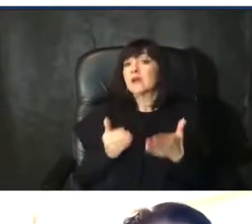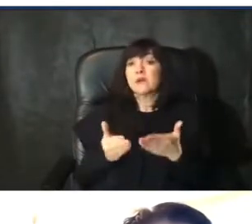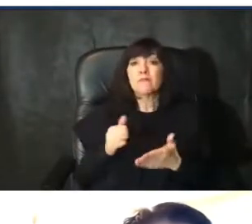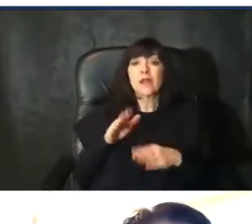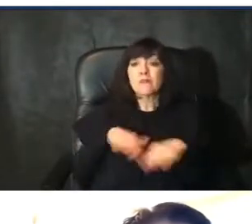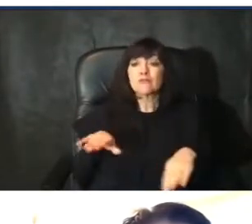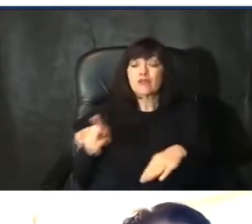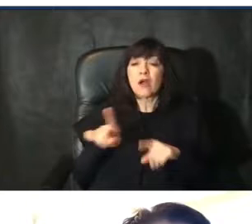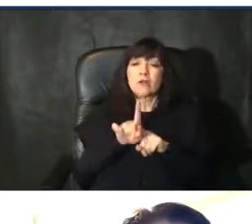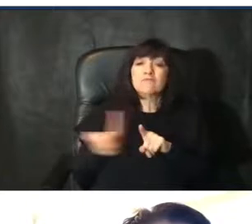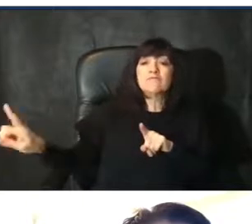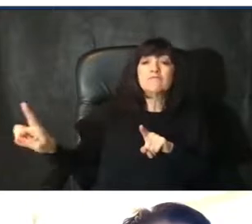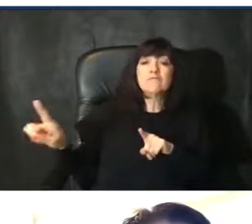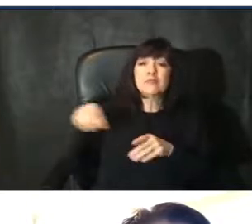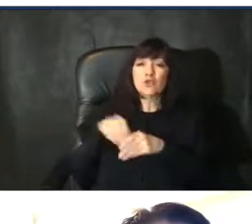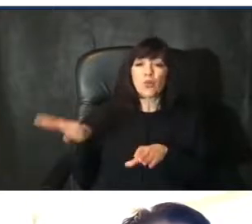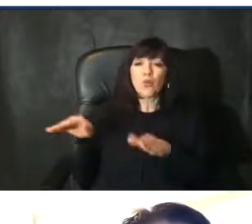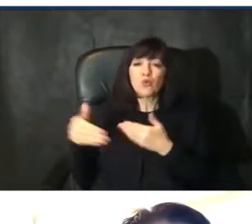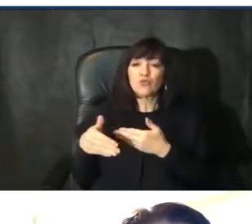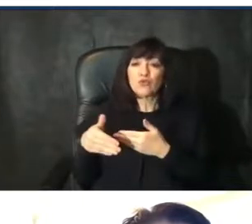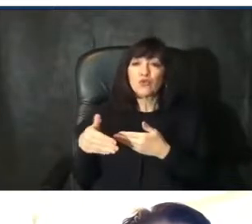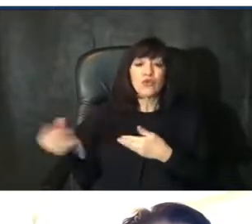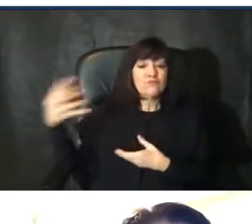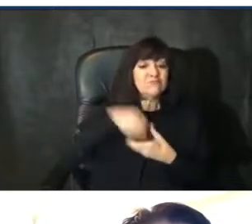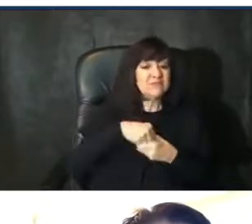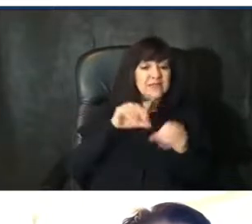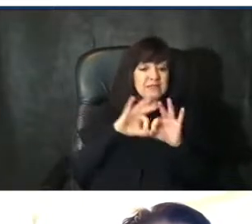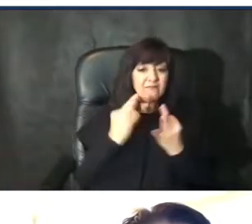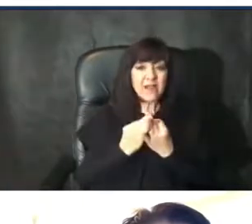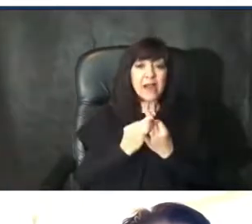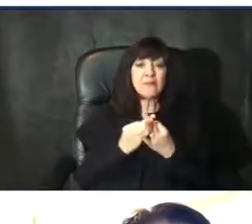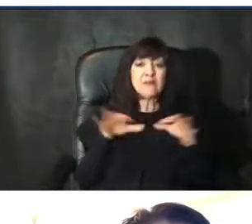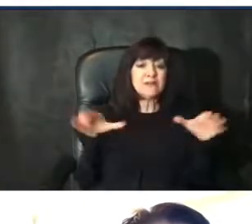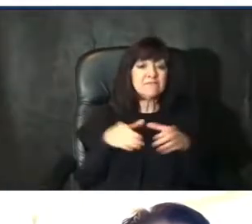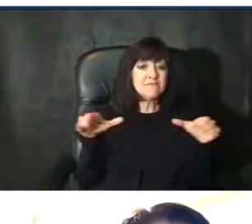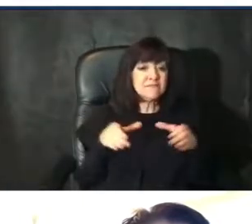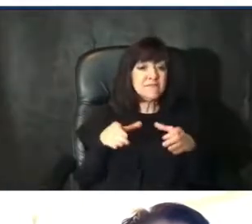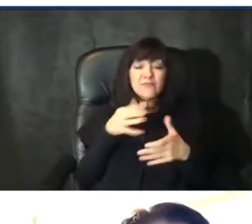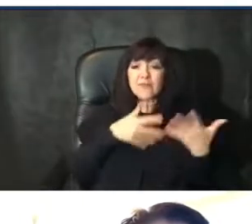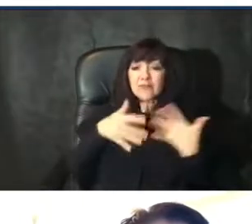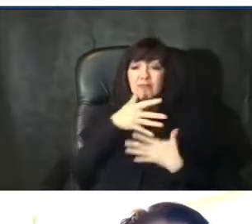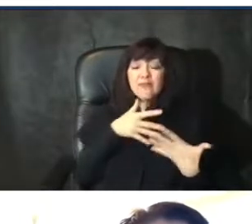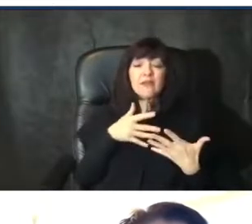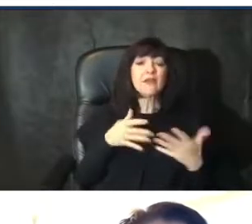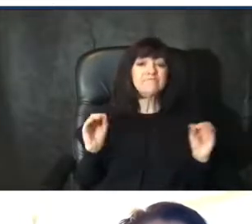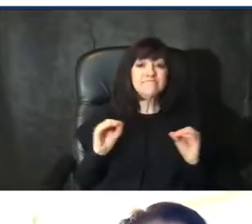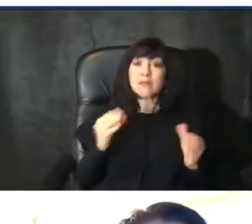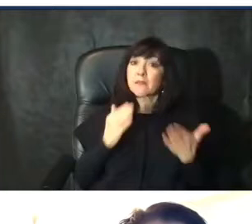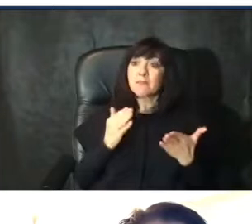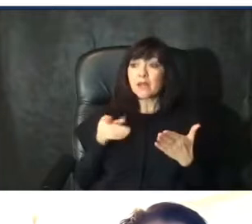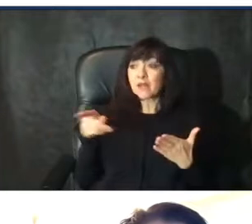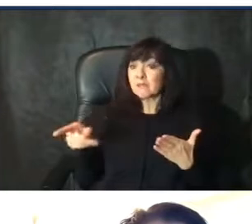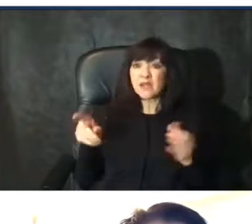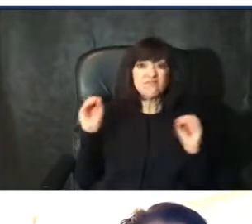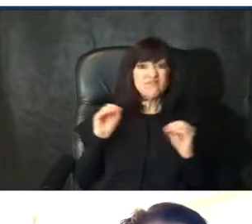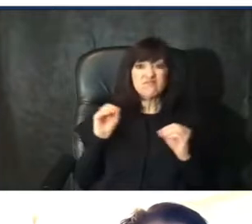room, not connecting with even friends over text or social media. You may also notice your